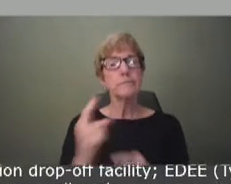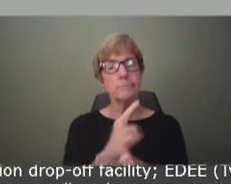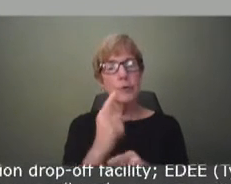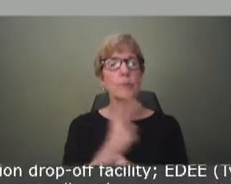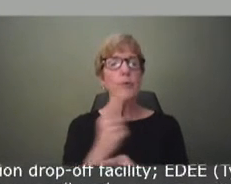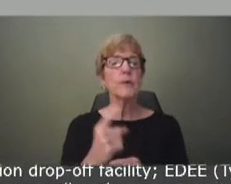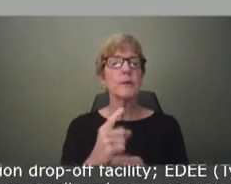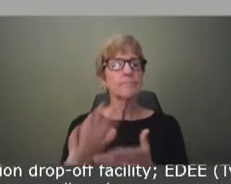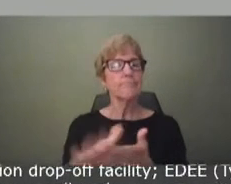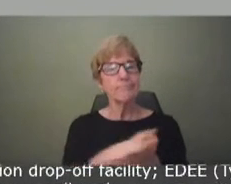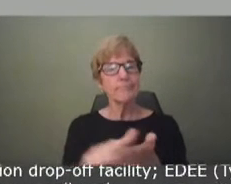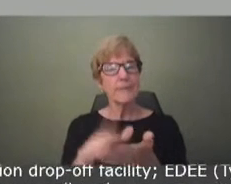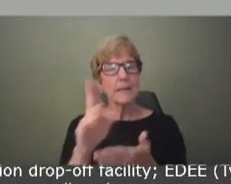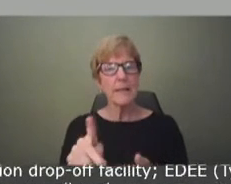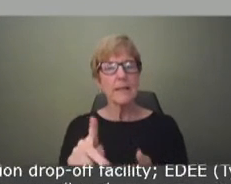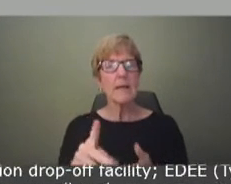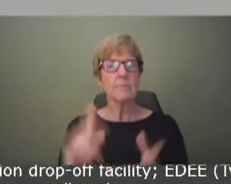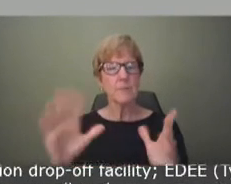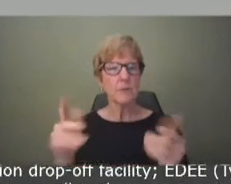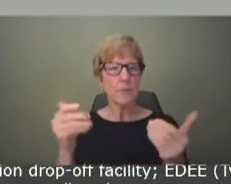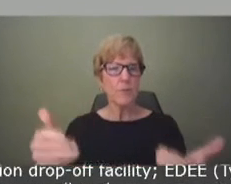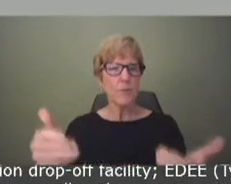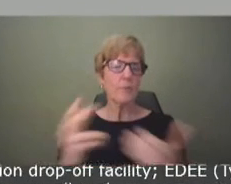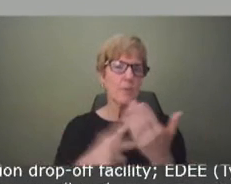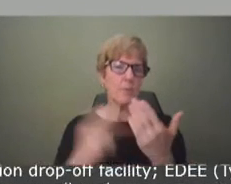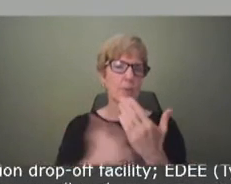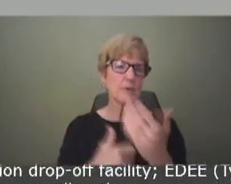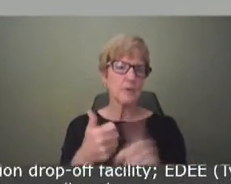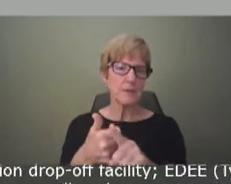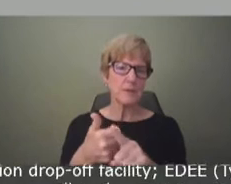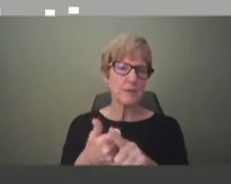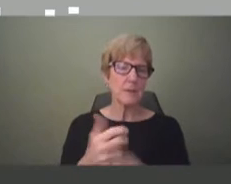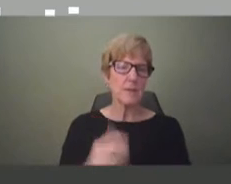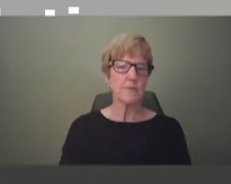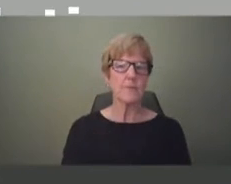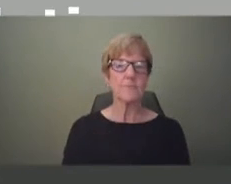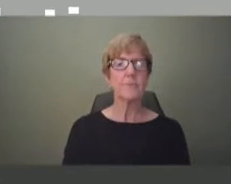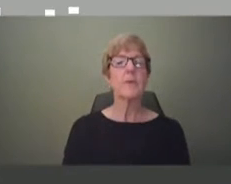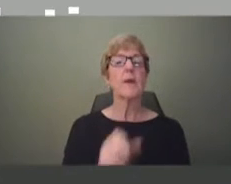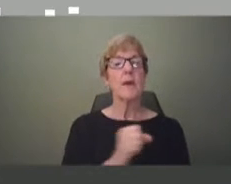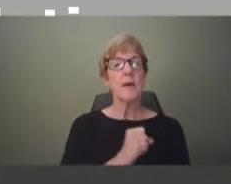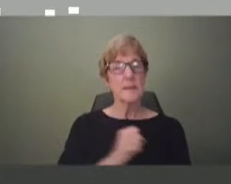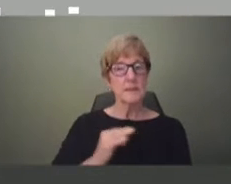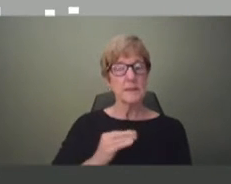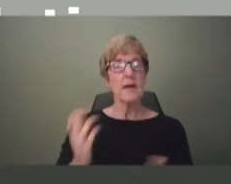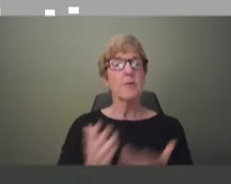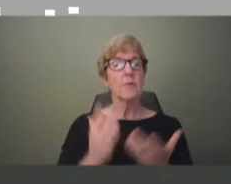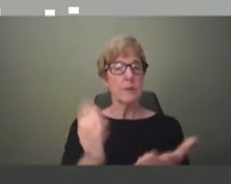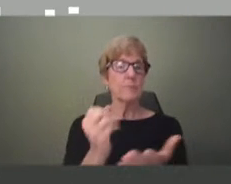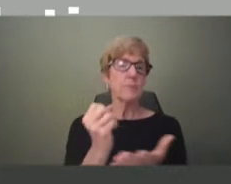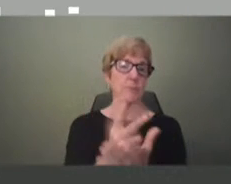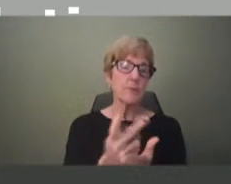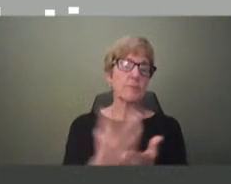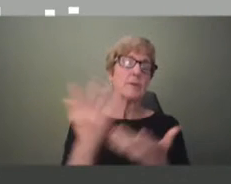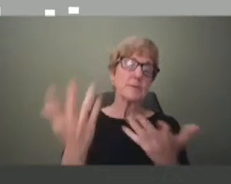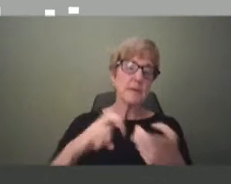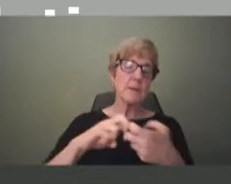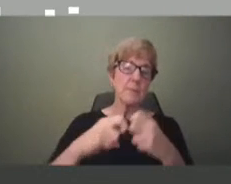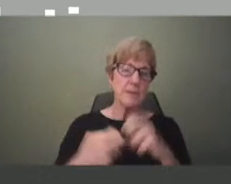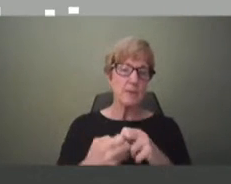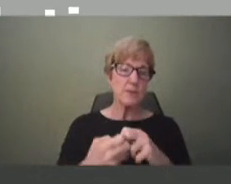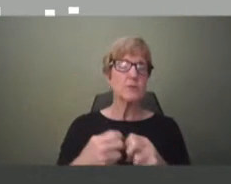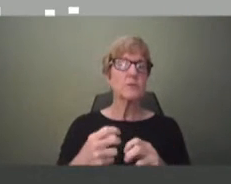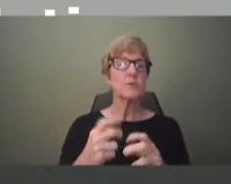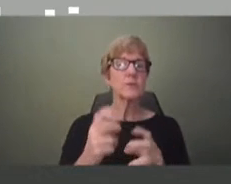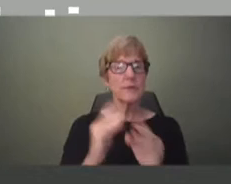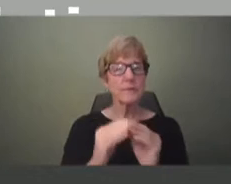outcome uh to move forward with the project itself staff does recommend approval of the petition we do have some outstanding issues uh to work through related to